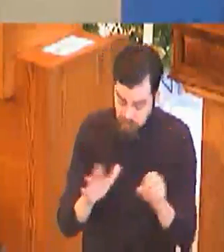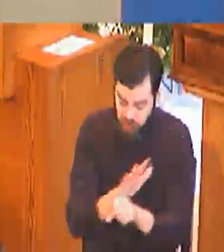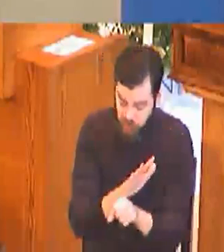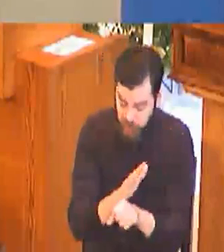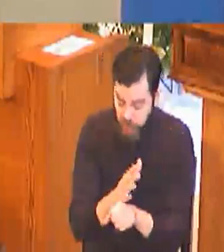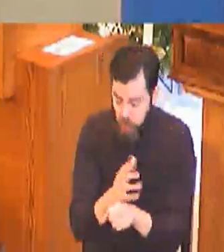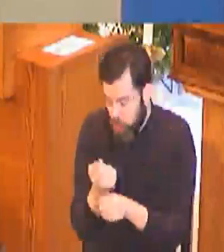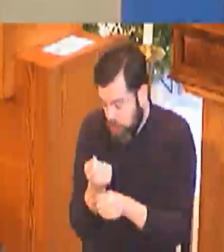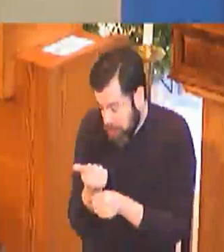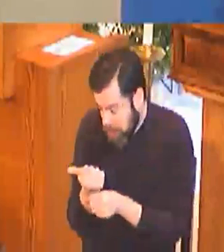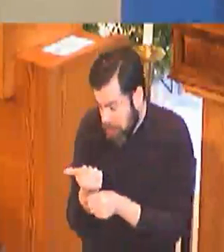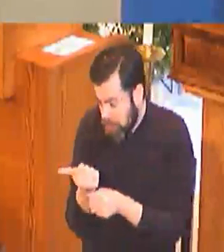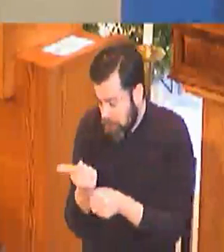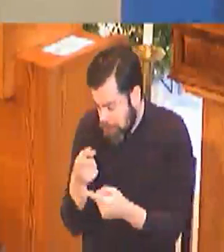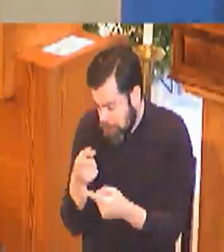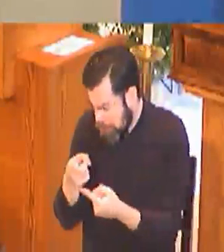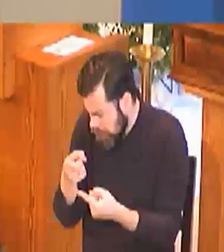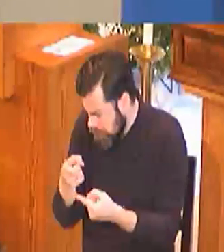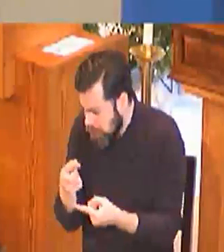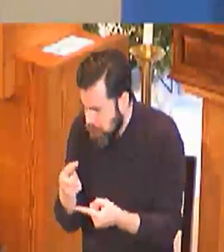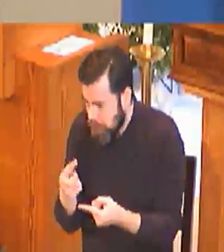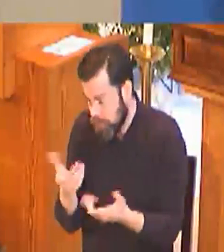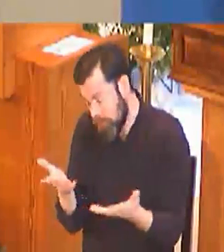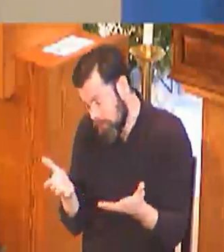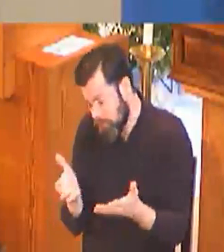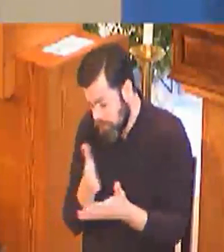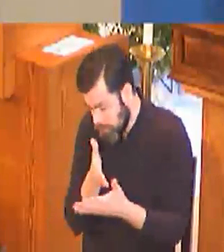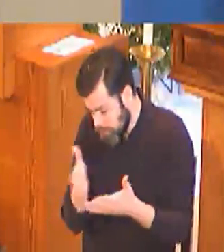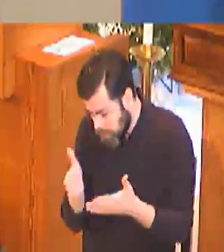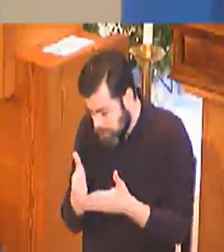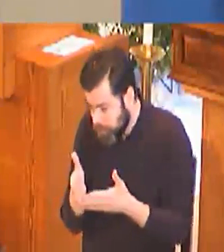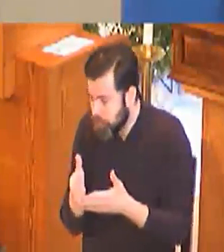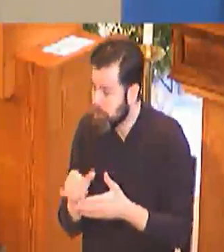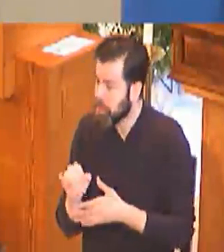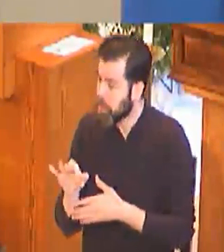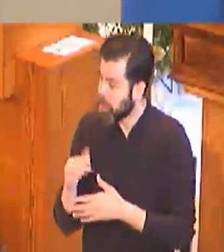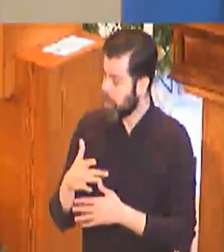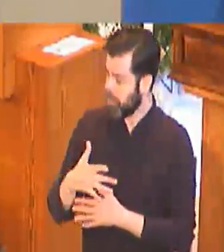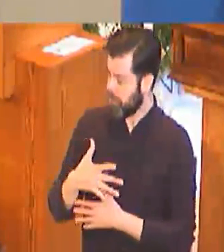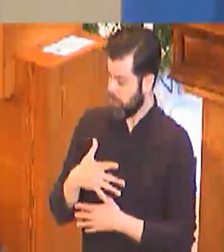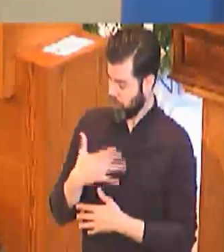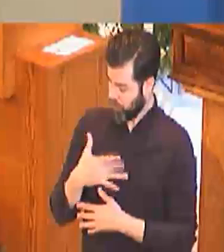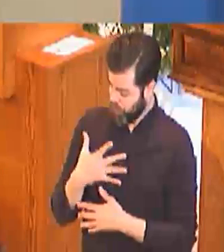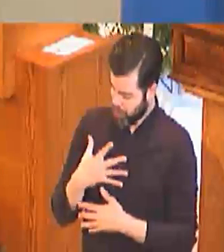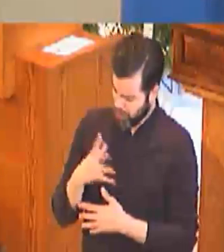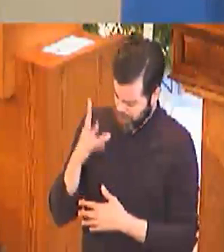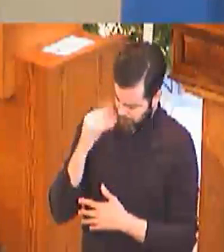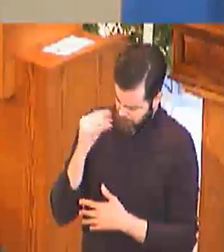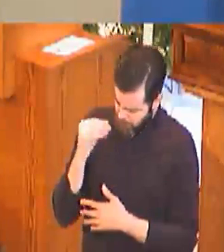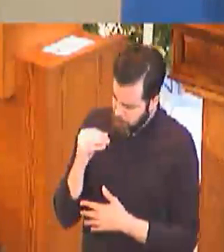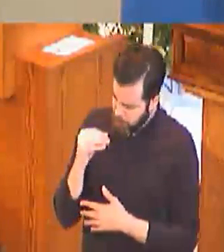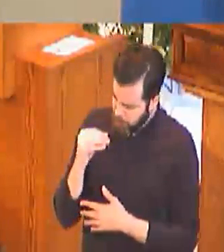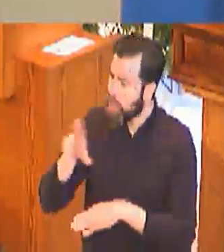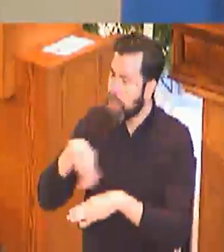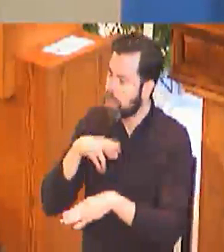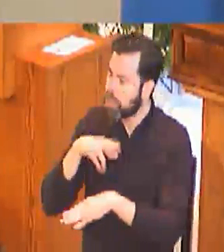if you do, it's natural. Name it, claim it, know it that it is